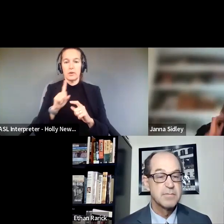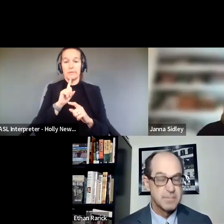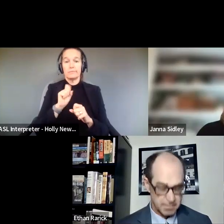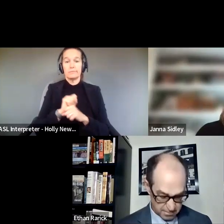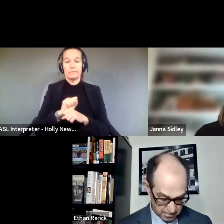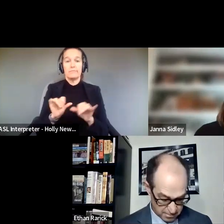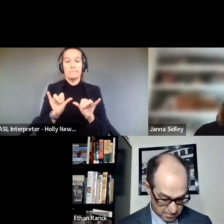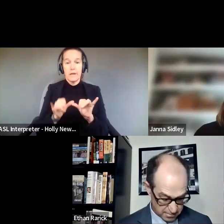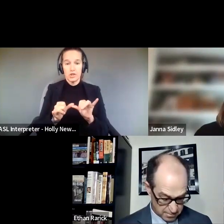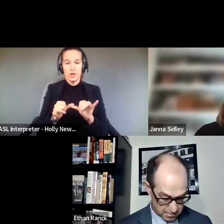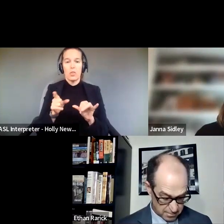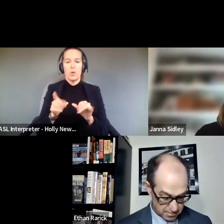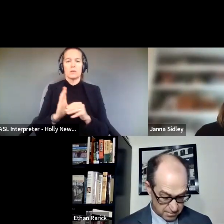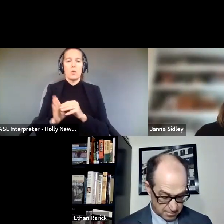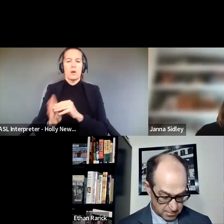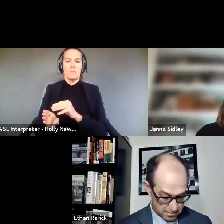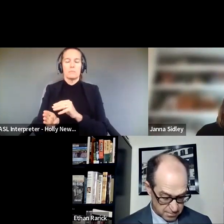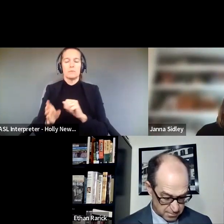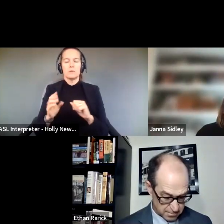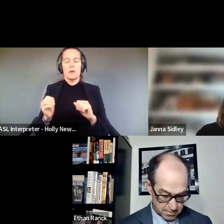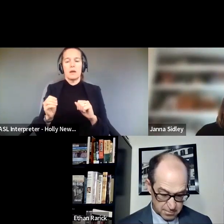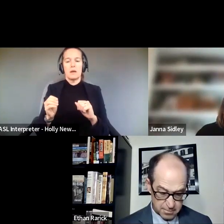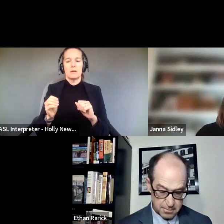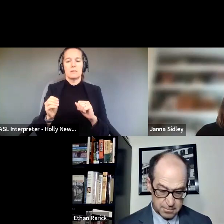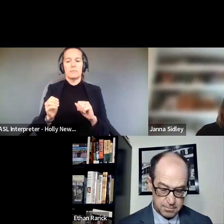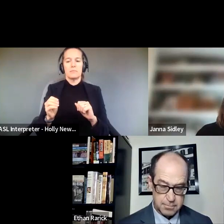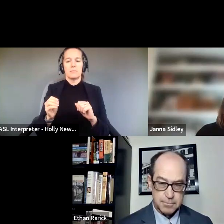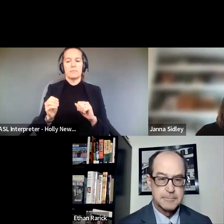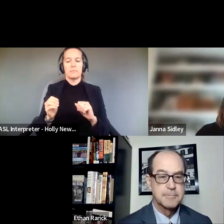outcomes, which as a